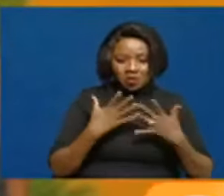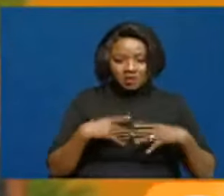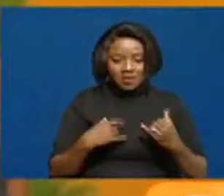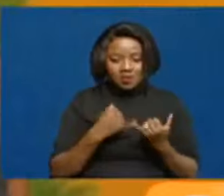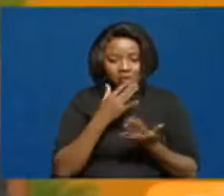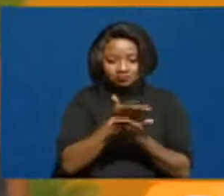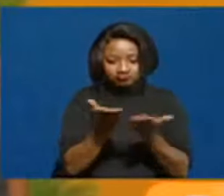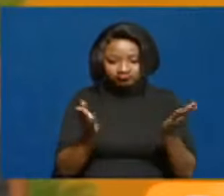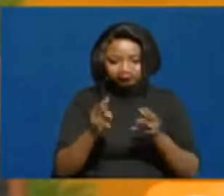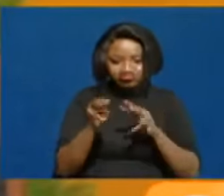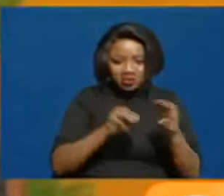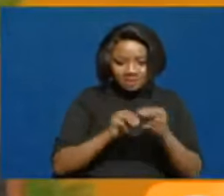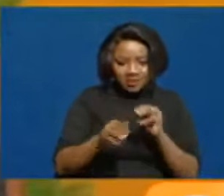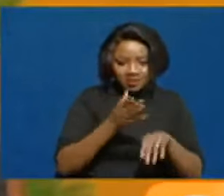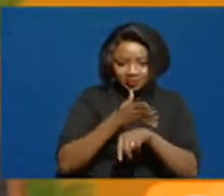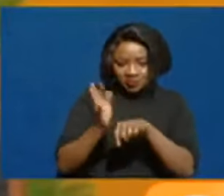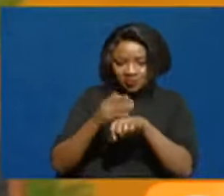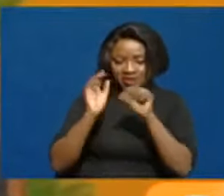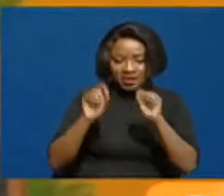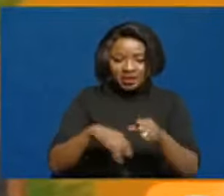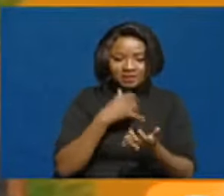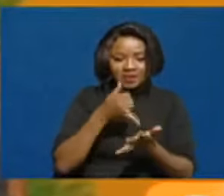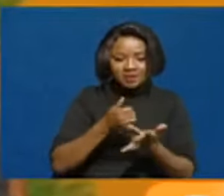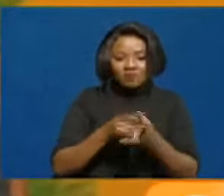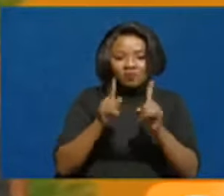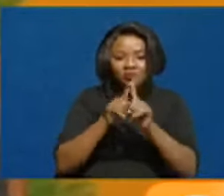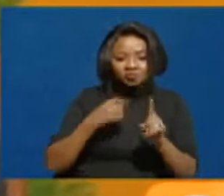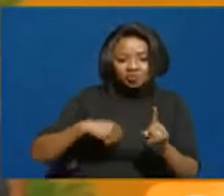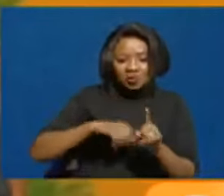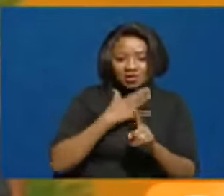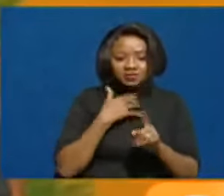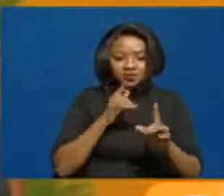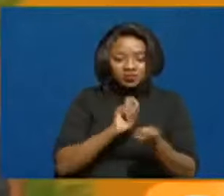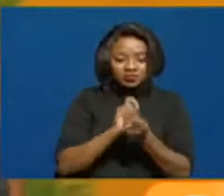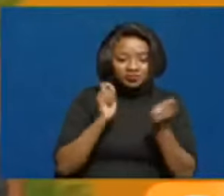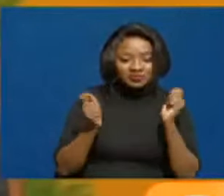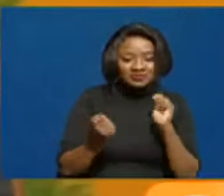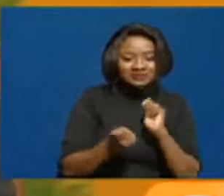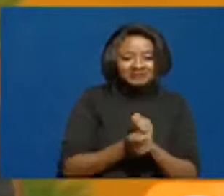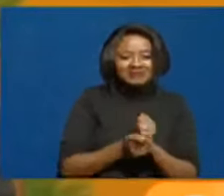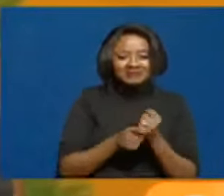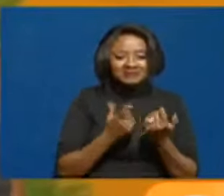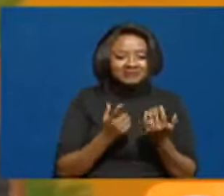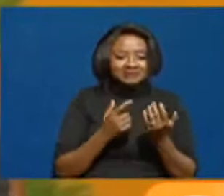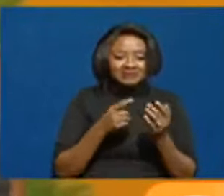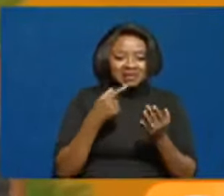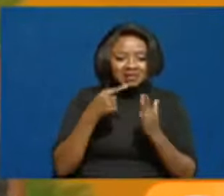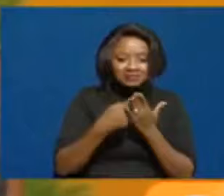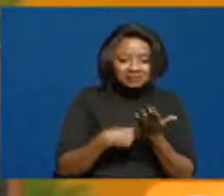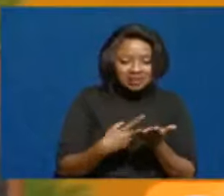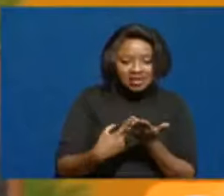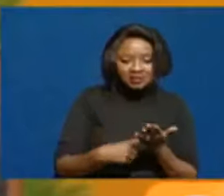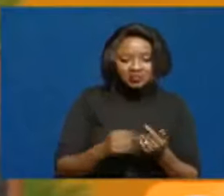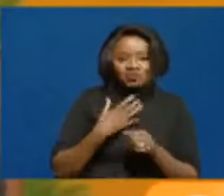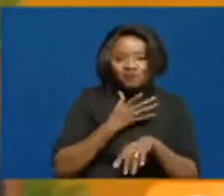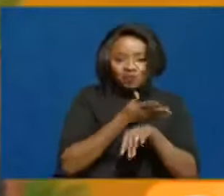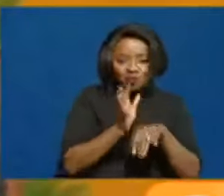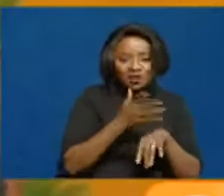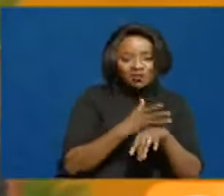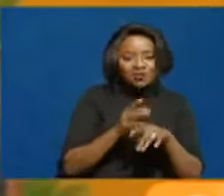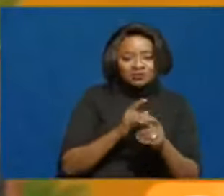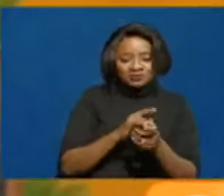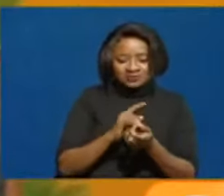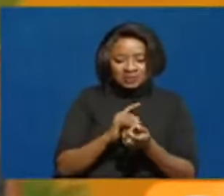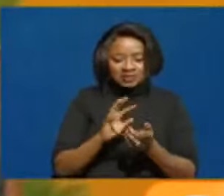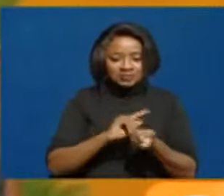are managing waste. And we want to change the narrative from looking at waste as waste and turning it to a resource and putting